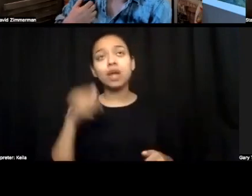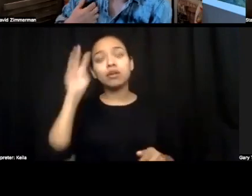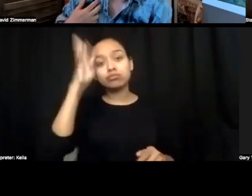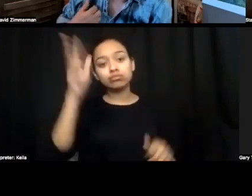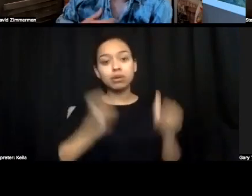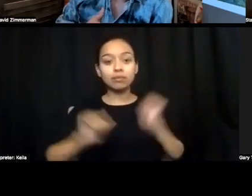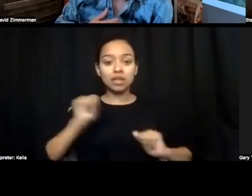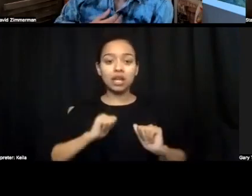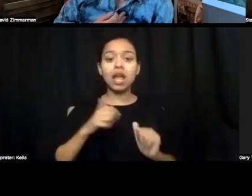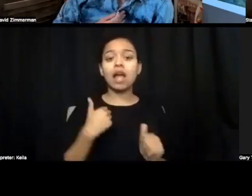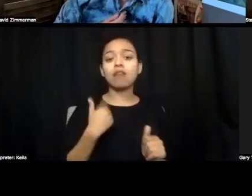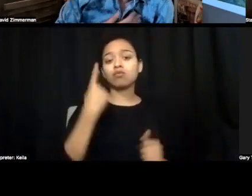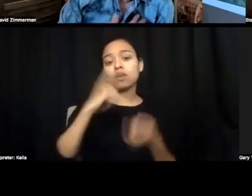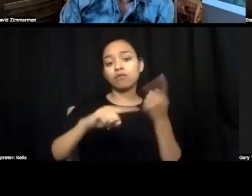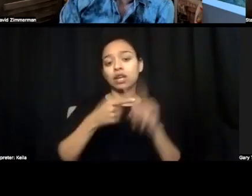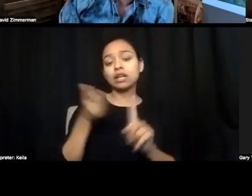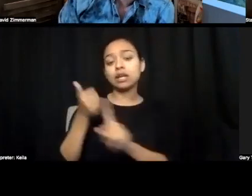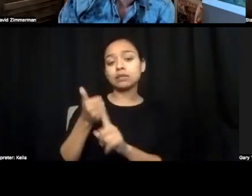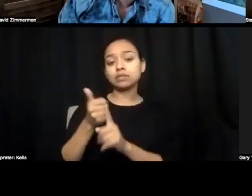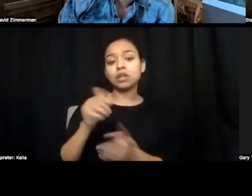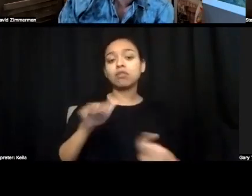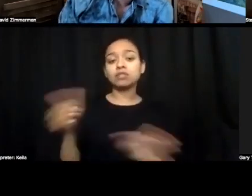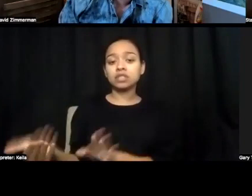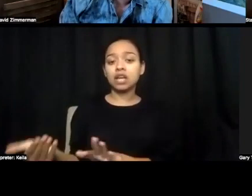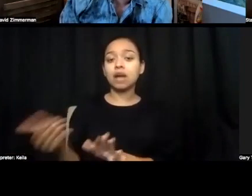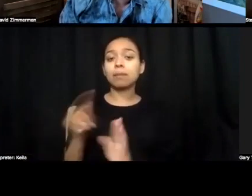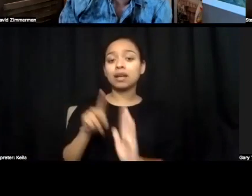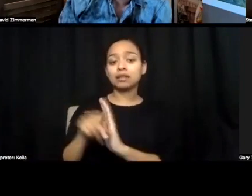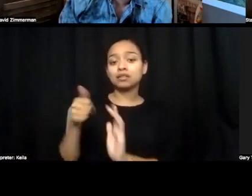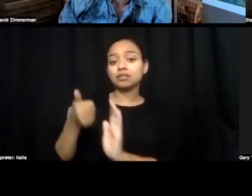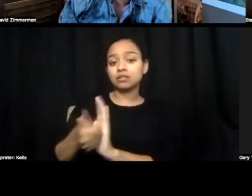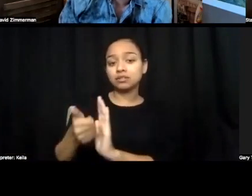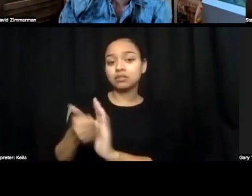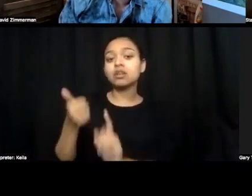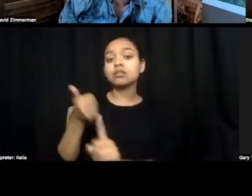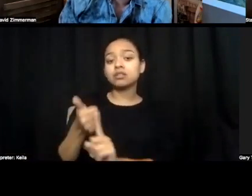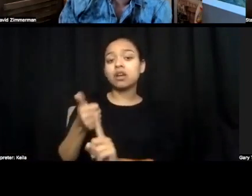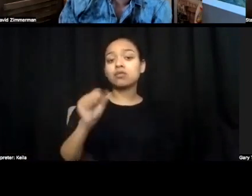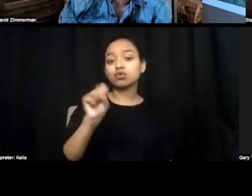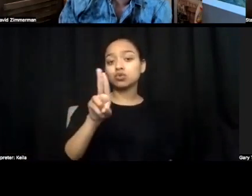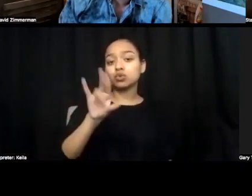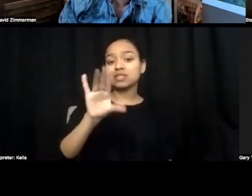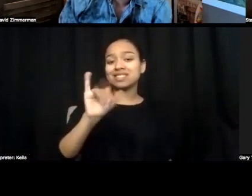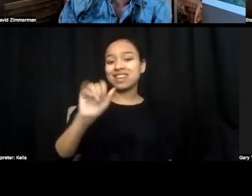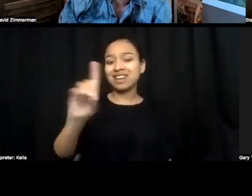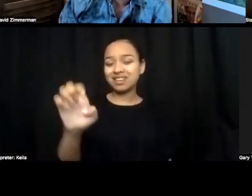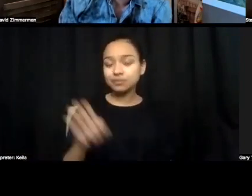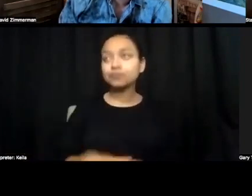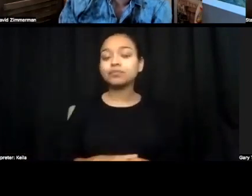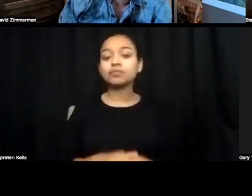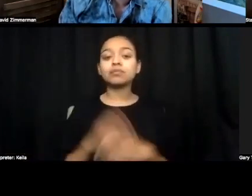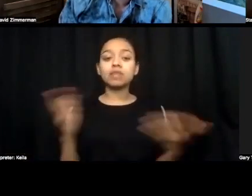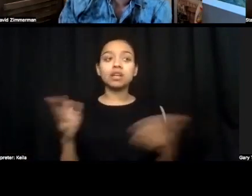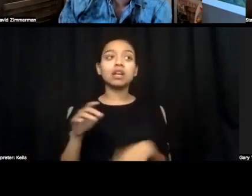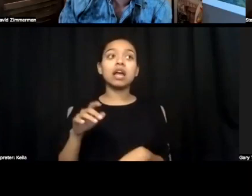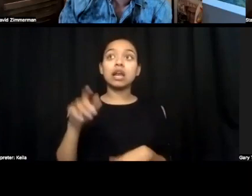by suicide. So I started collecting real suicide notes. And I put together a play like Vagina